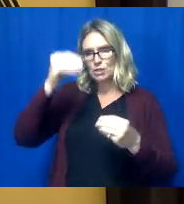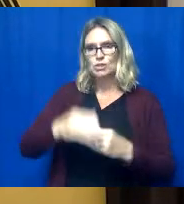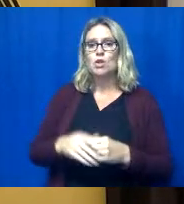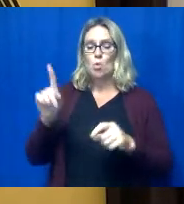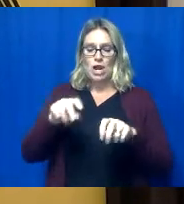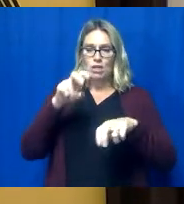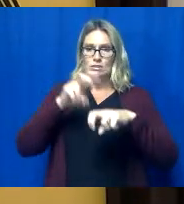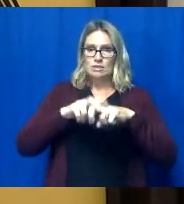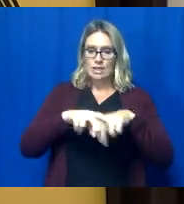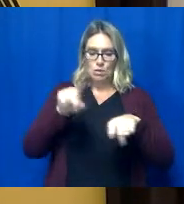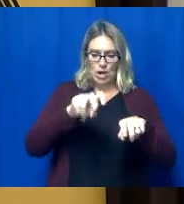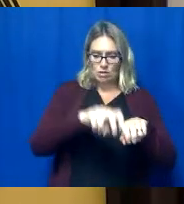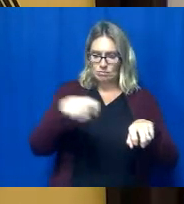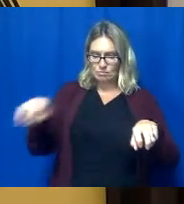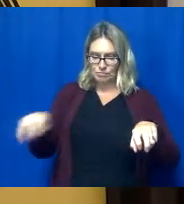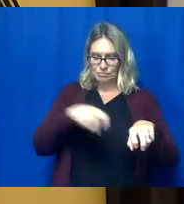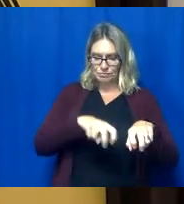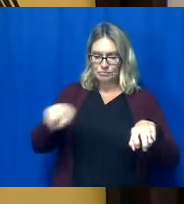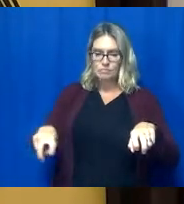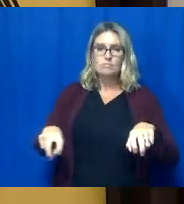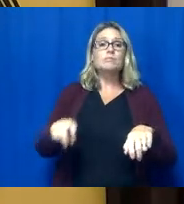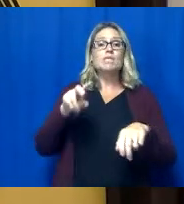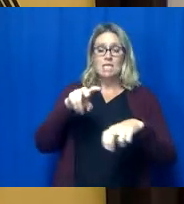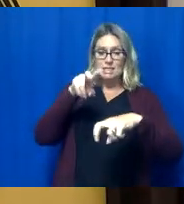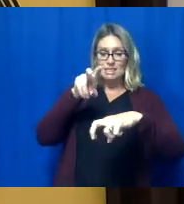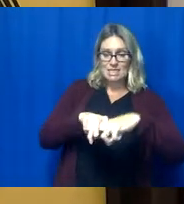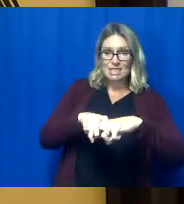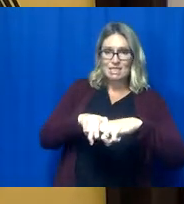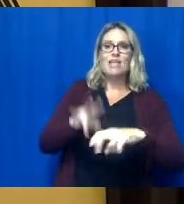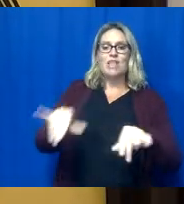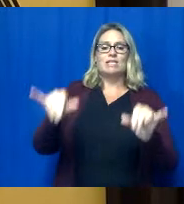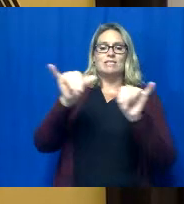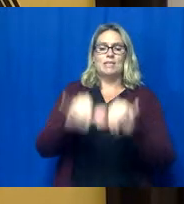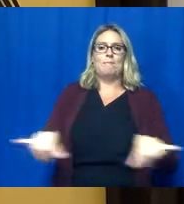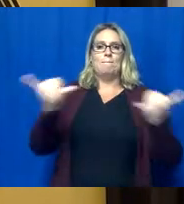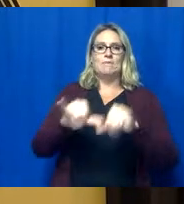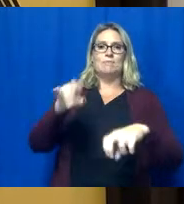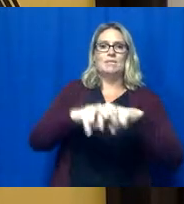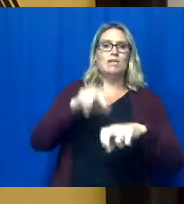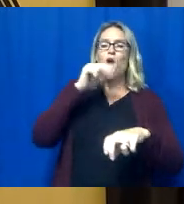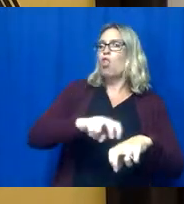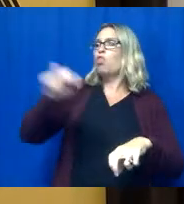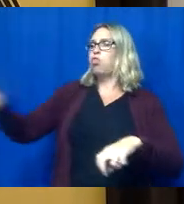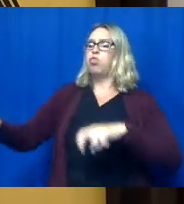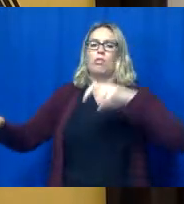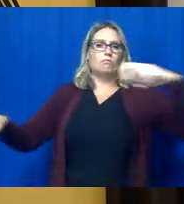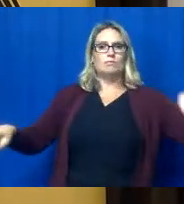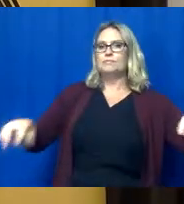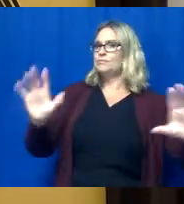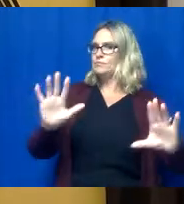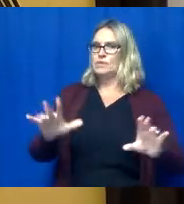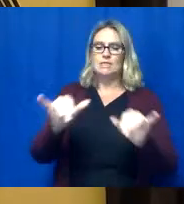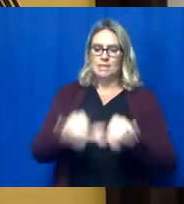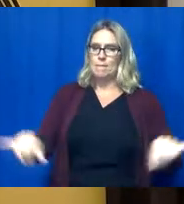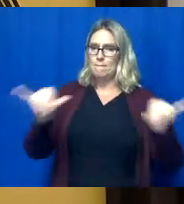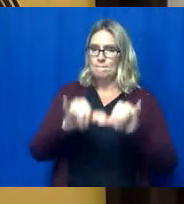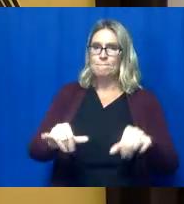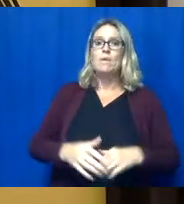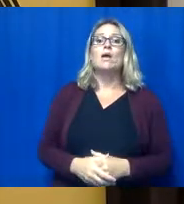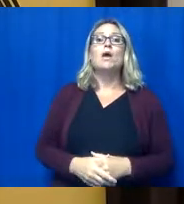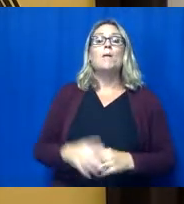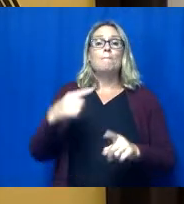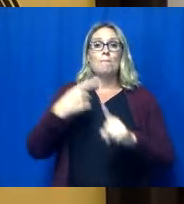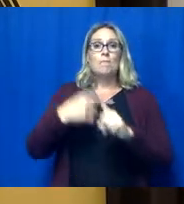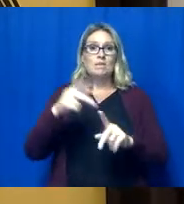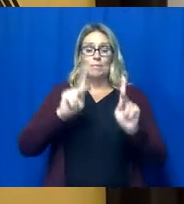having a consistent assigned seating plan for the purposes of contact tracing, and preventing parishioners with COVID-19 symptoms